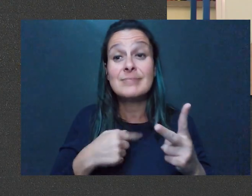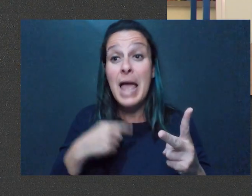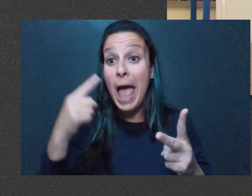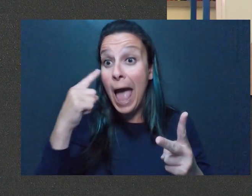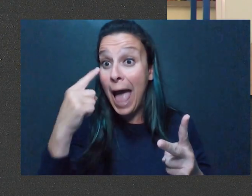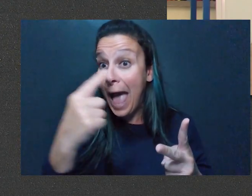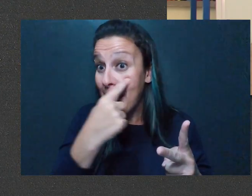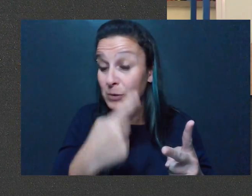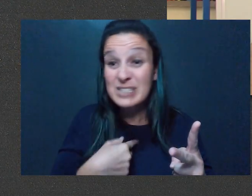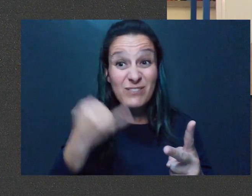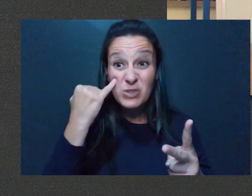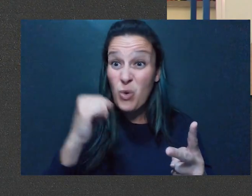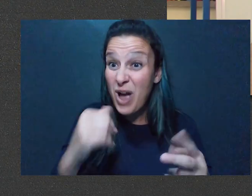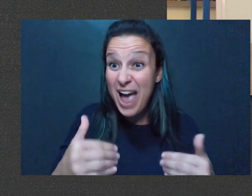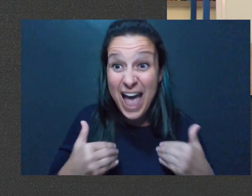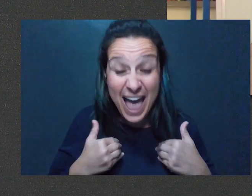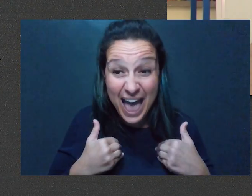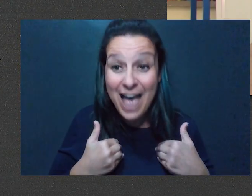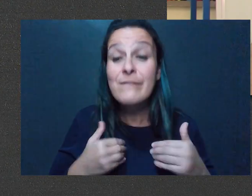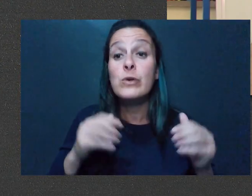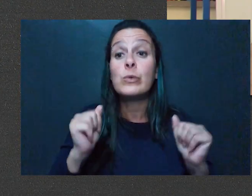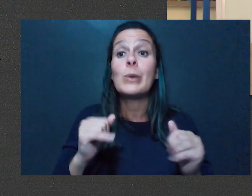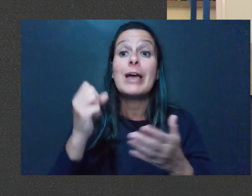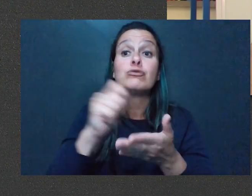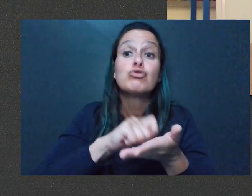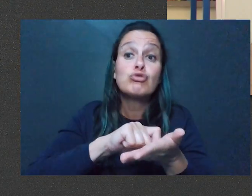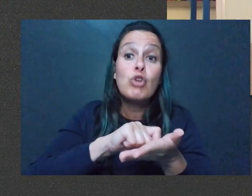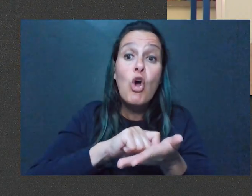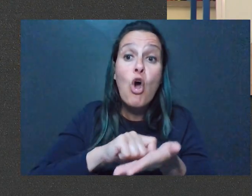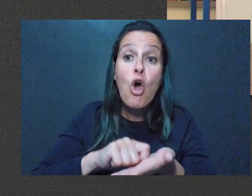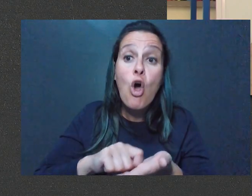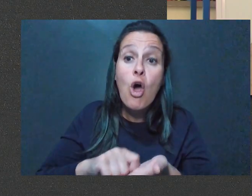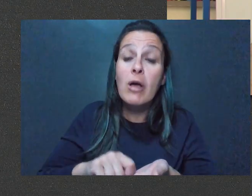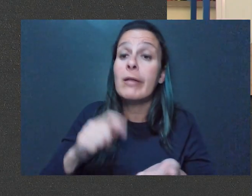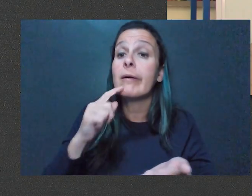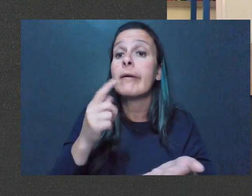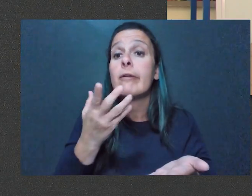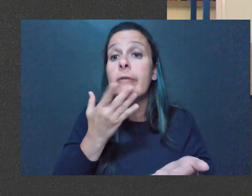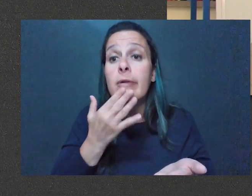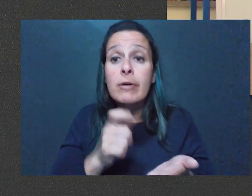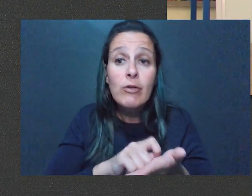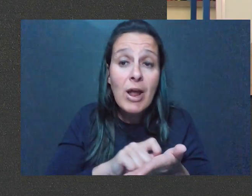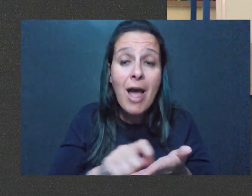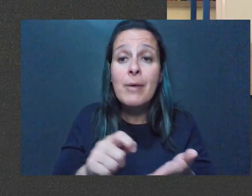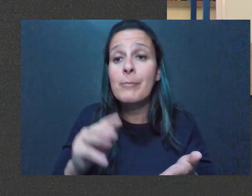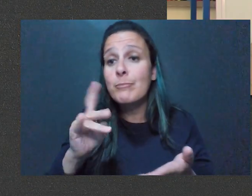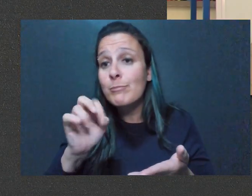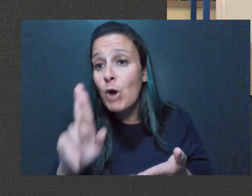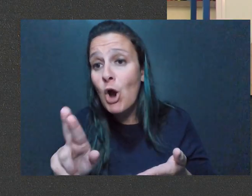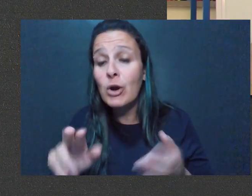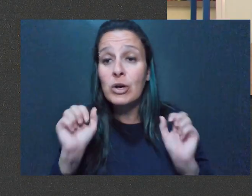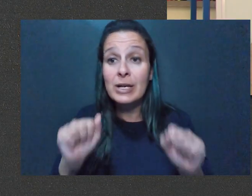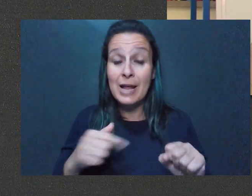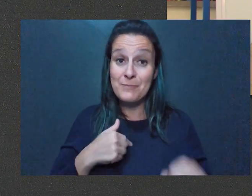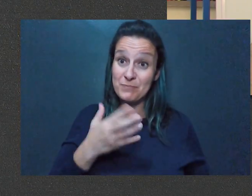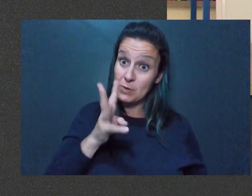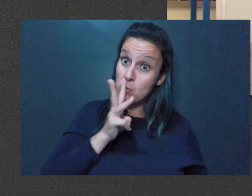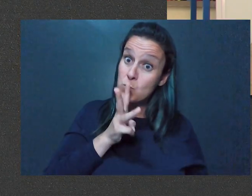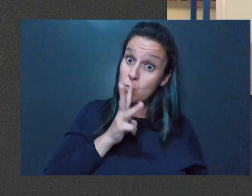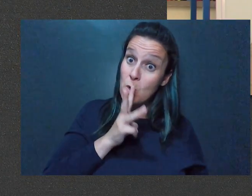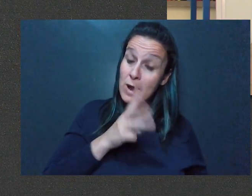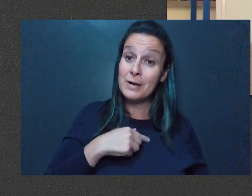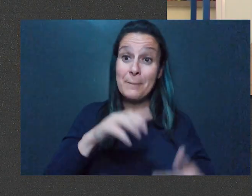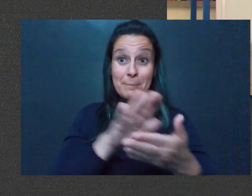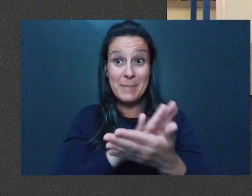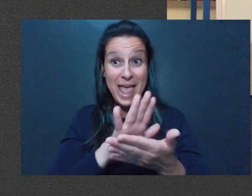If you don't have eyeballs, you can even use, when your paint's dry, you can draw them on with a marker or a crayon, and a little bit of water and a piece of